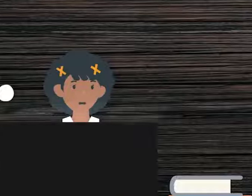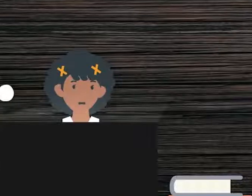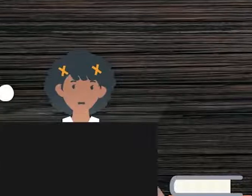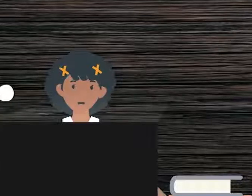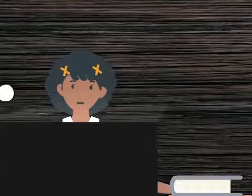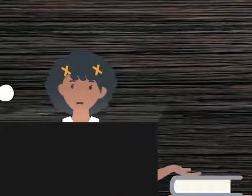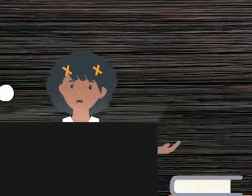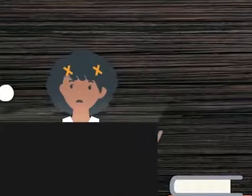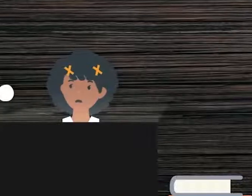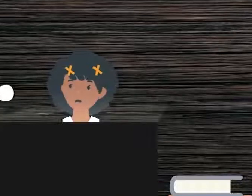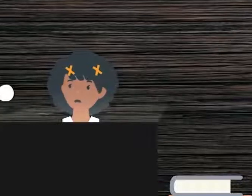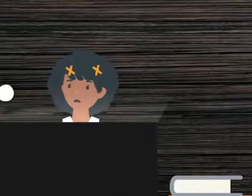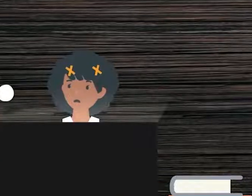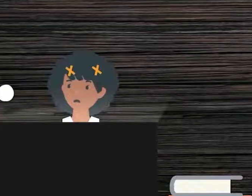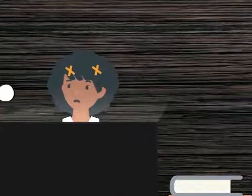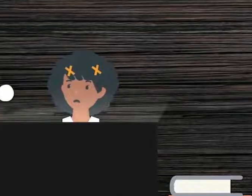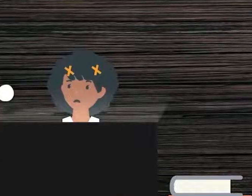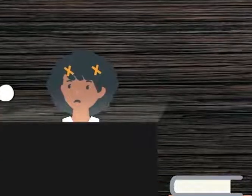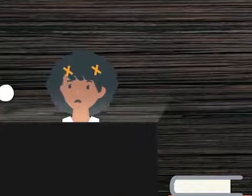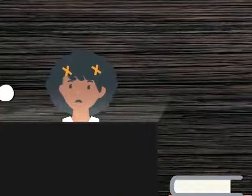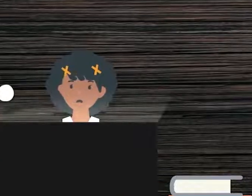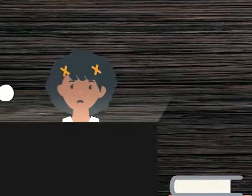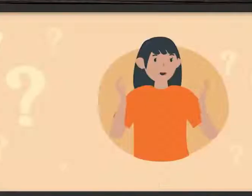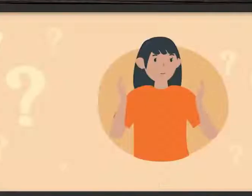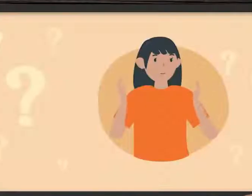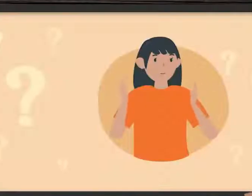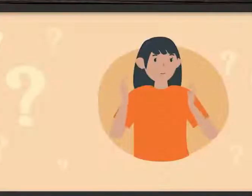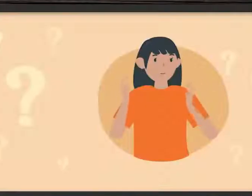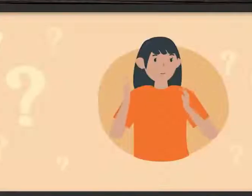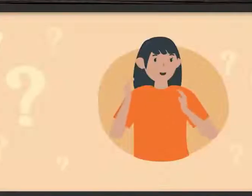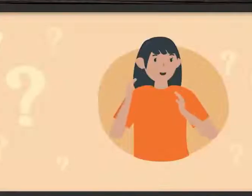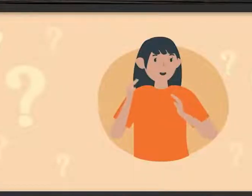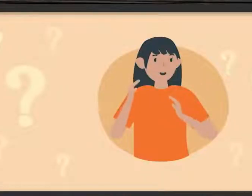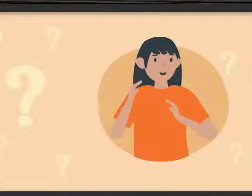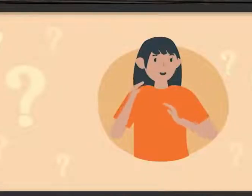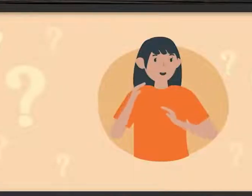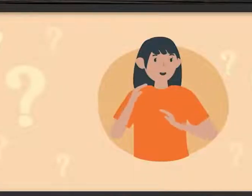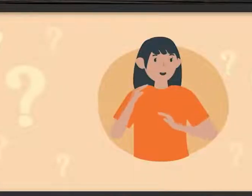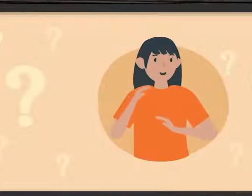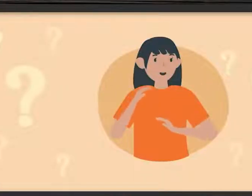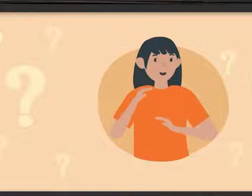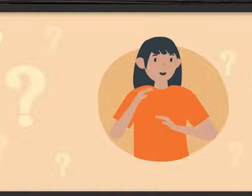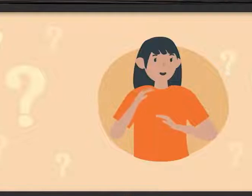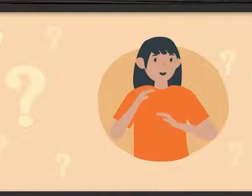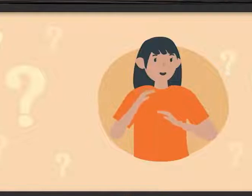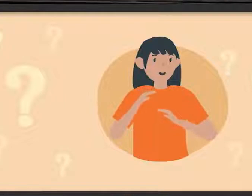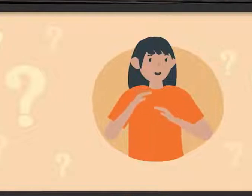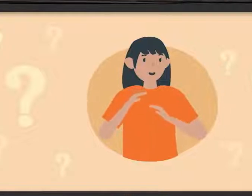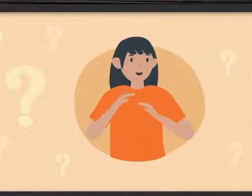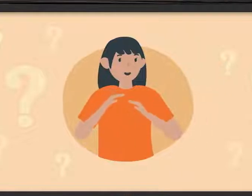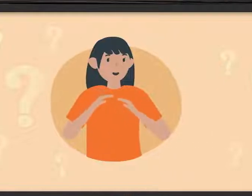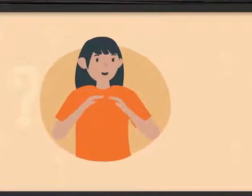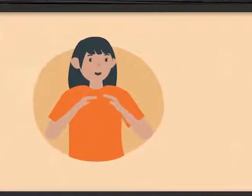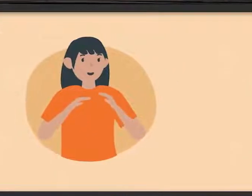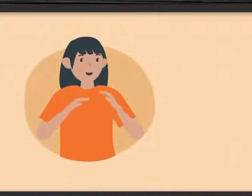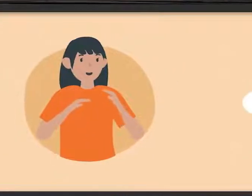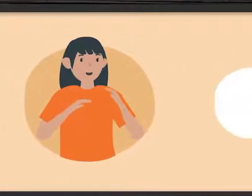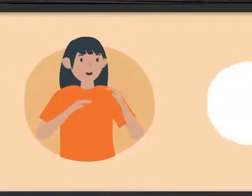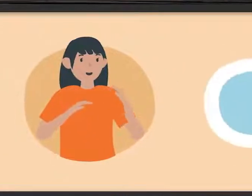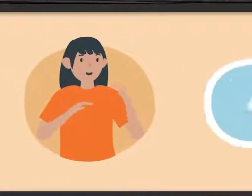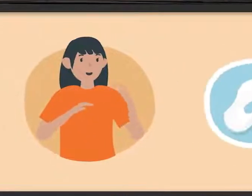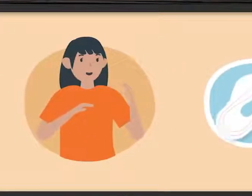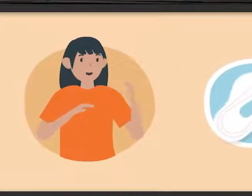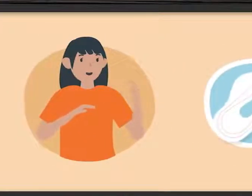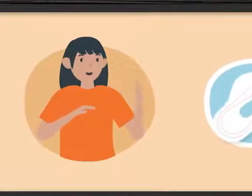So I used my mom's computer and talked to my friends from the disabled persons group online. They showed me a website